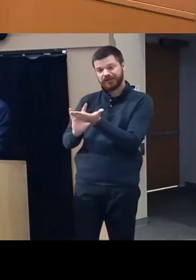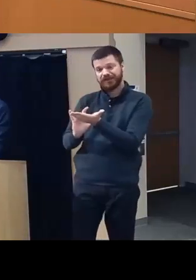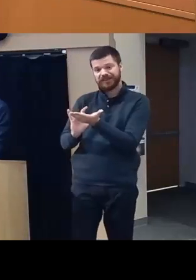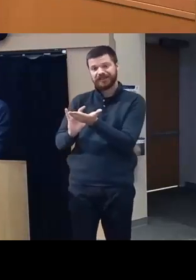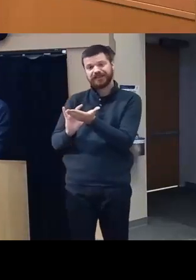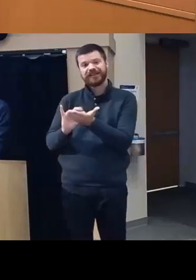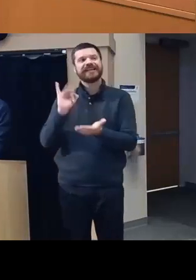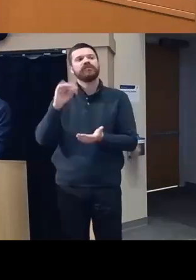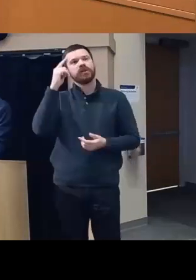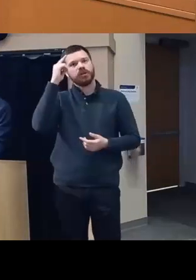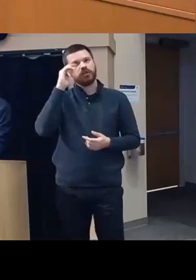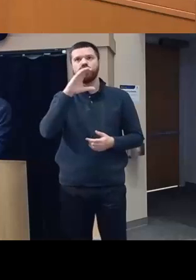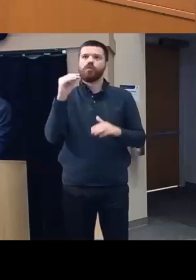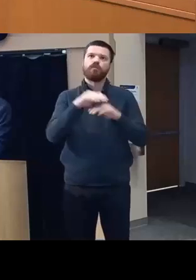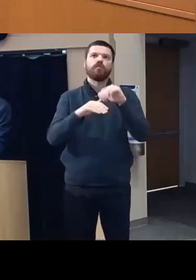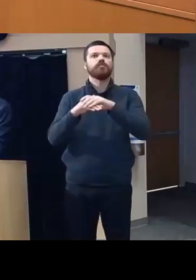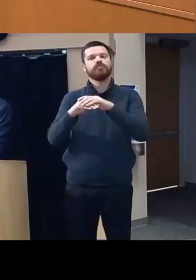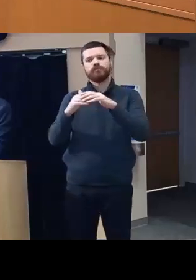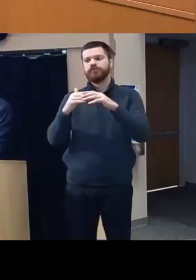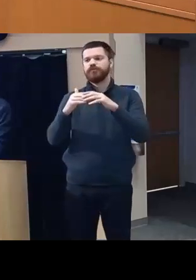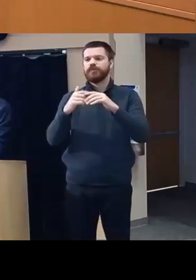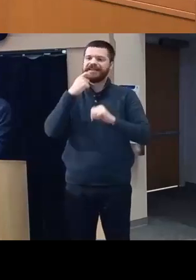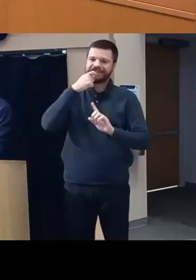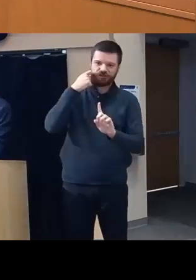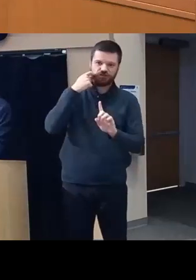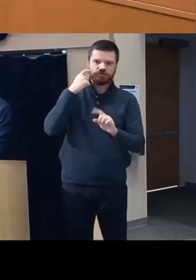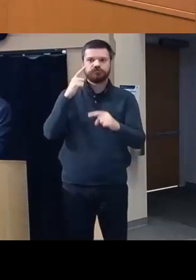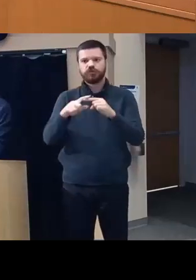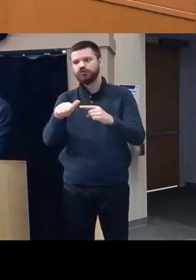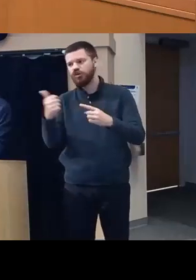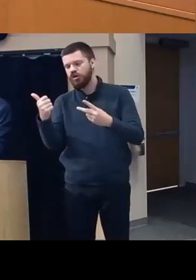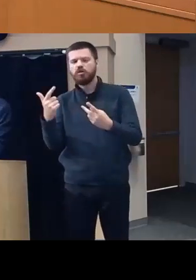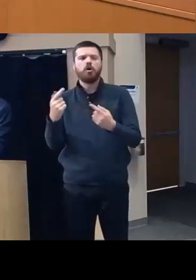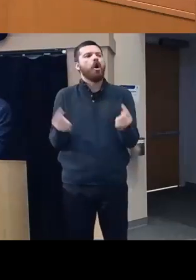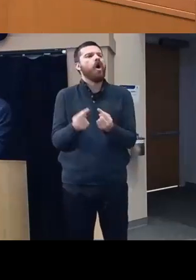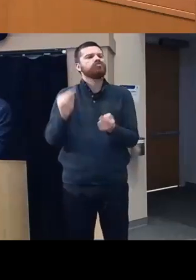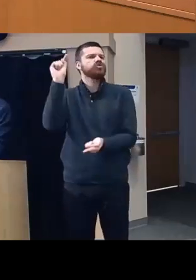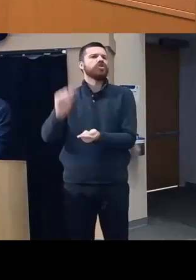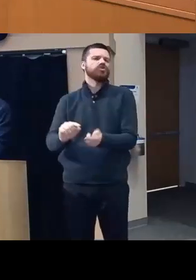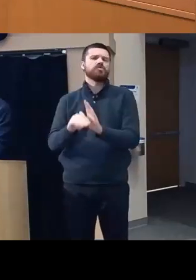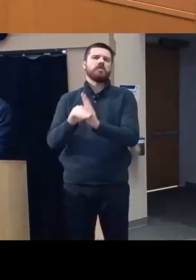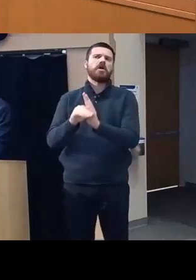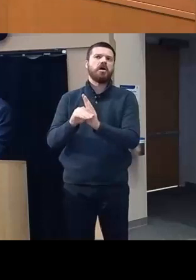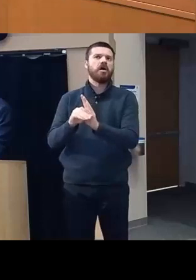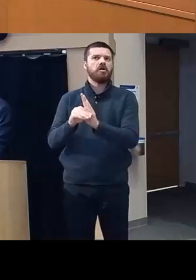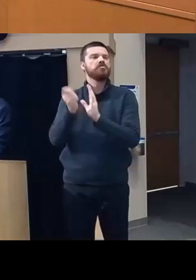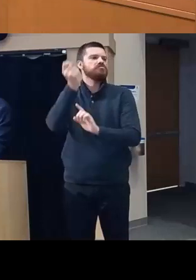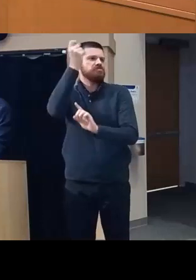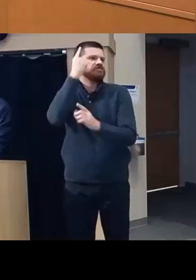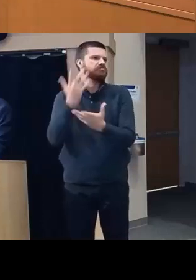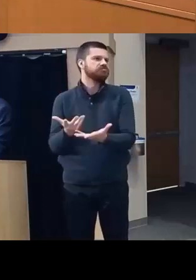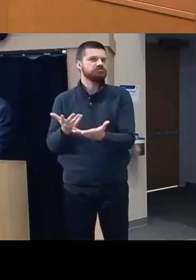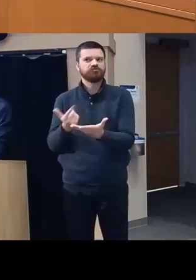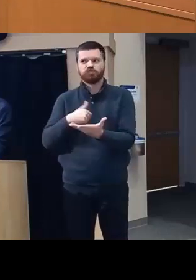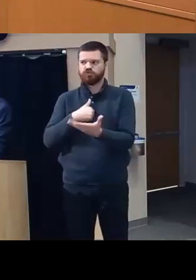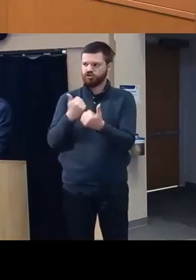comorbid medical conditions related to addiction, certainly a harm reduction model makes a lot of sense,